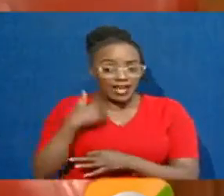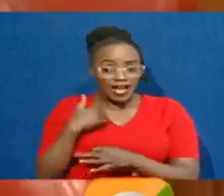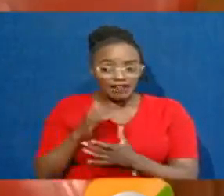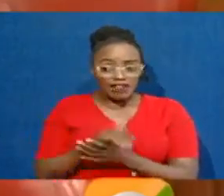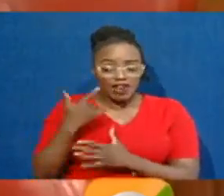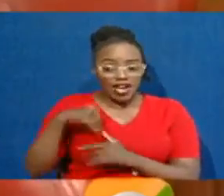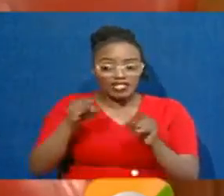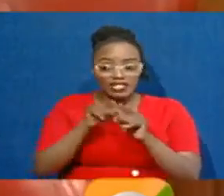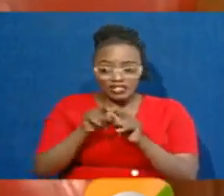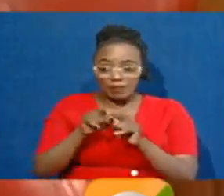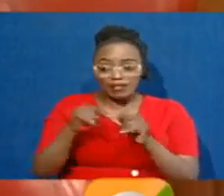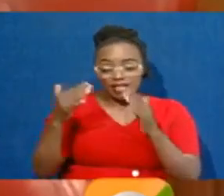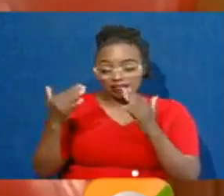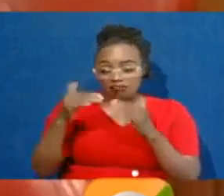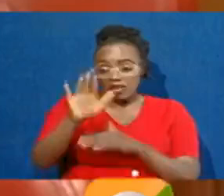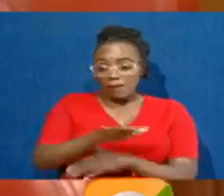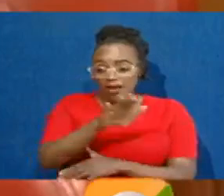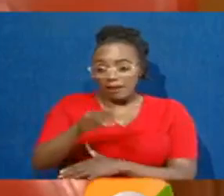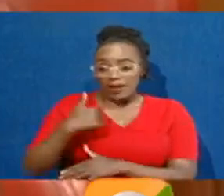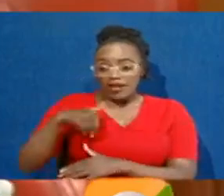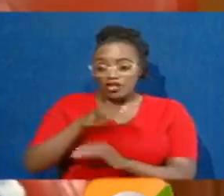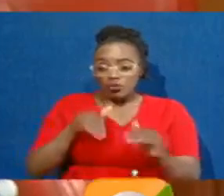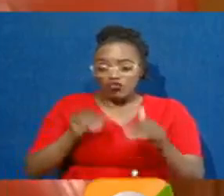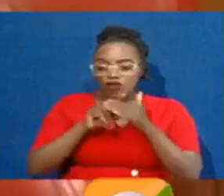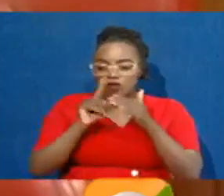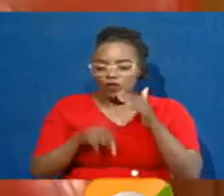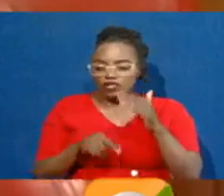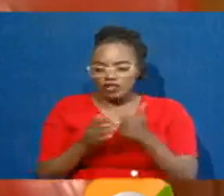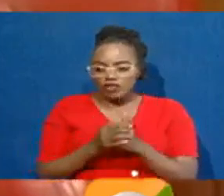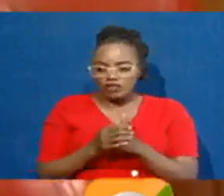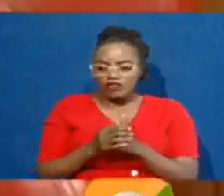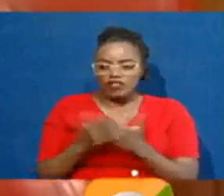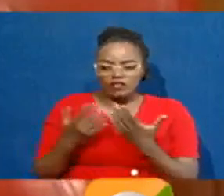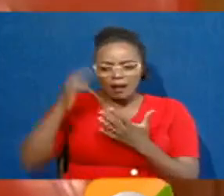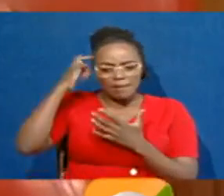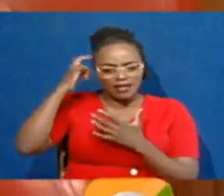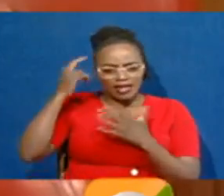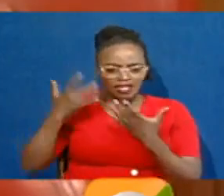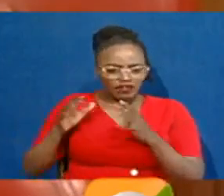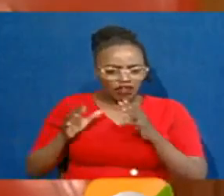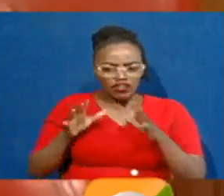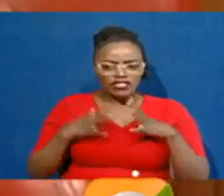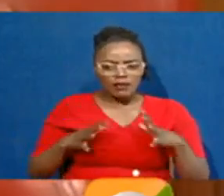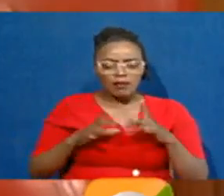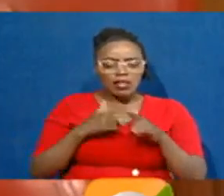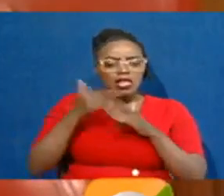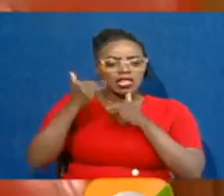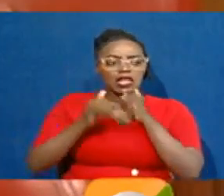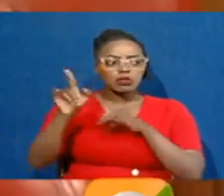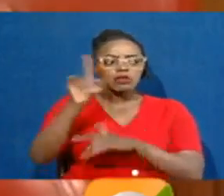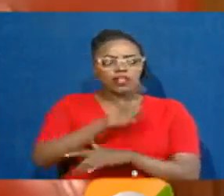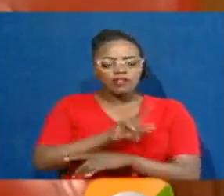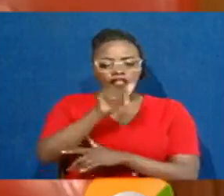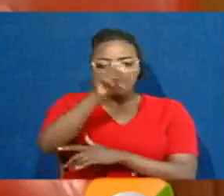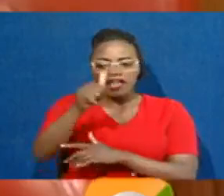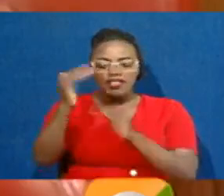don't, as a house, go for what I'll call mob justice mentality, and at the end of the day, the